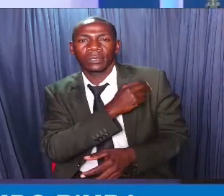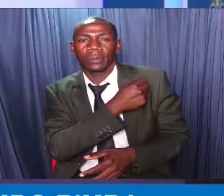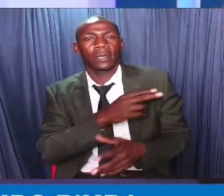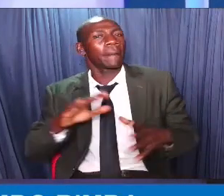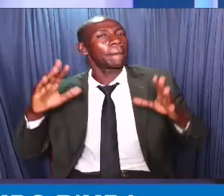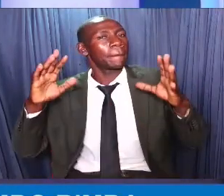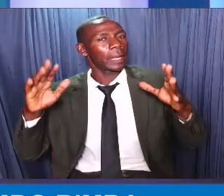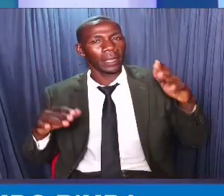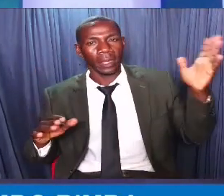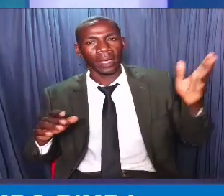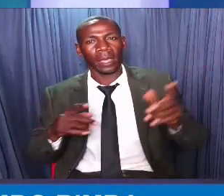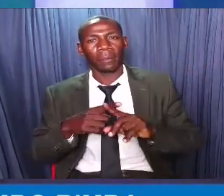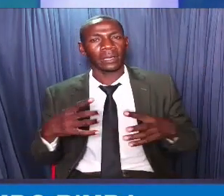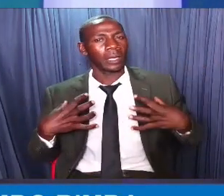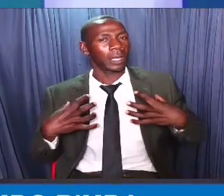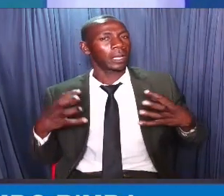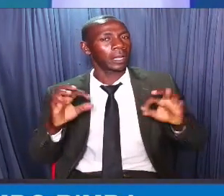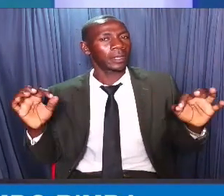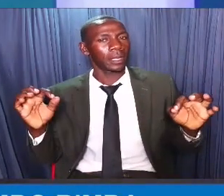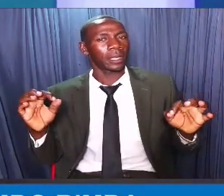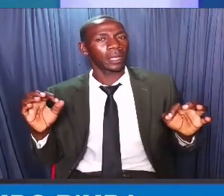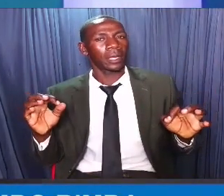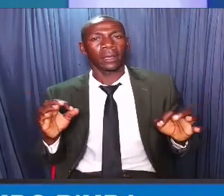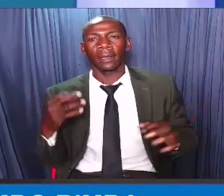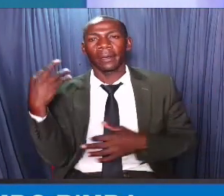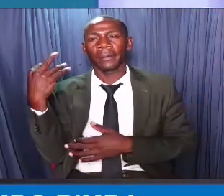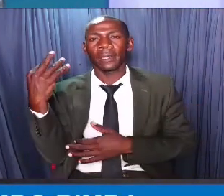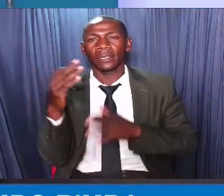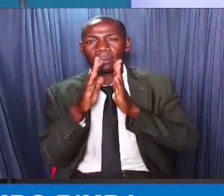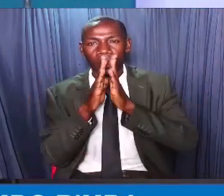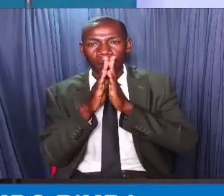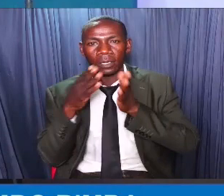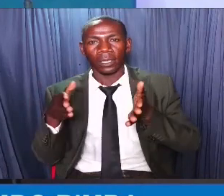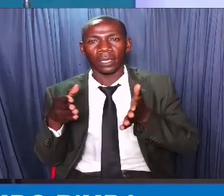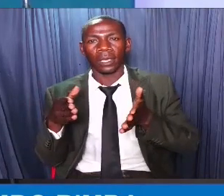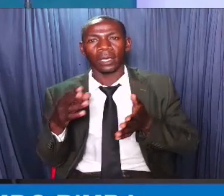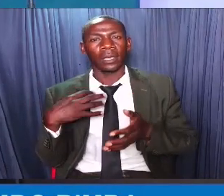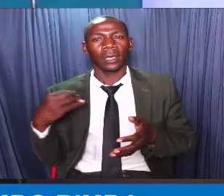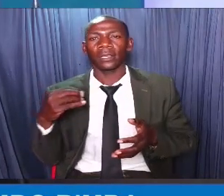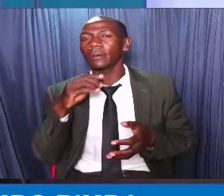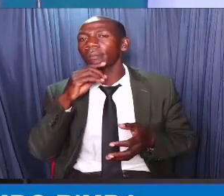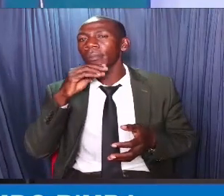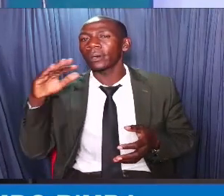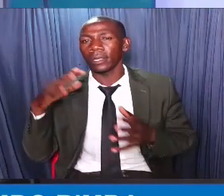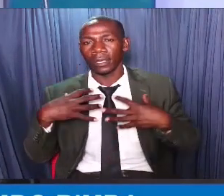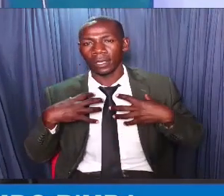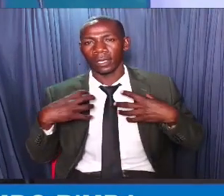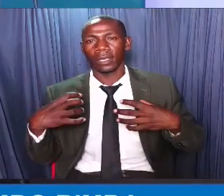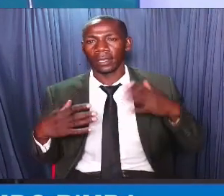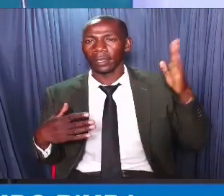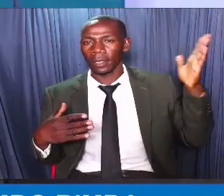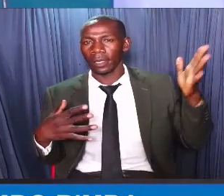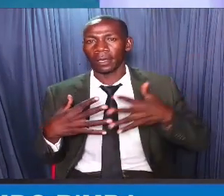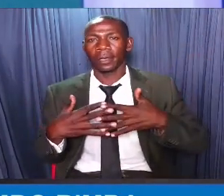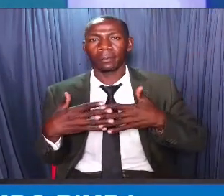wanakimbilia. They were abroad where people were looking for yote. With all the experts. Hakuna njia. No way